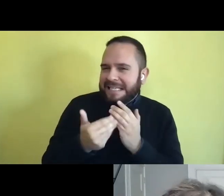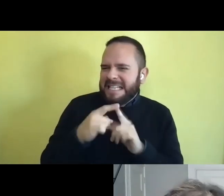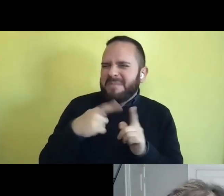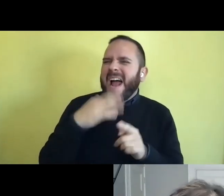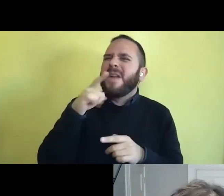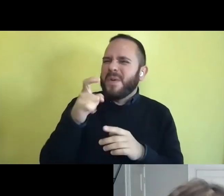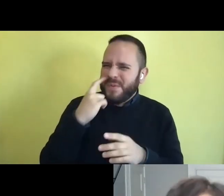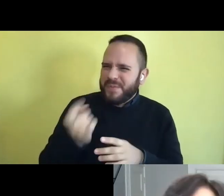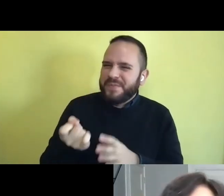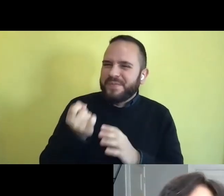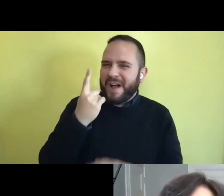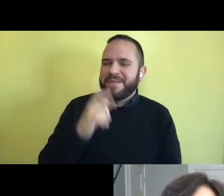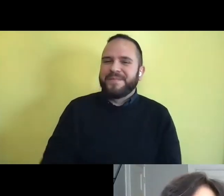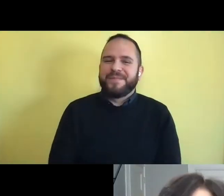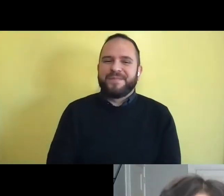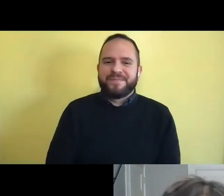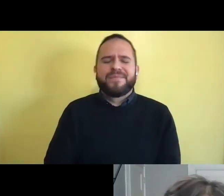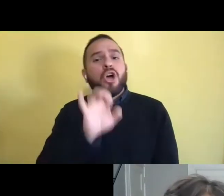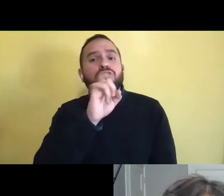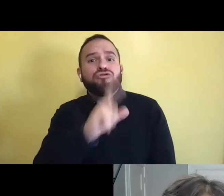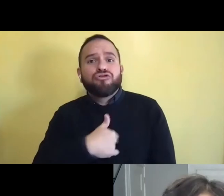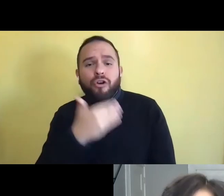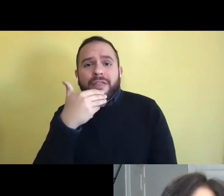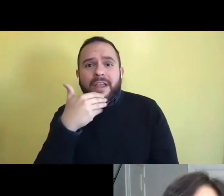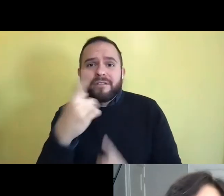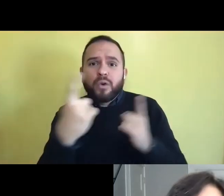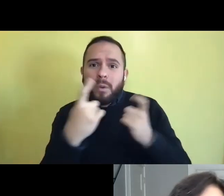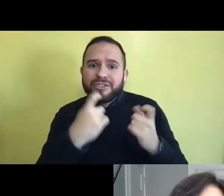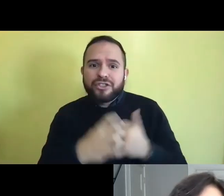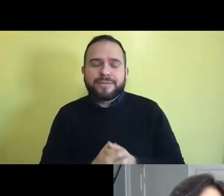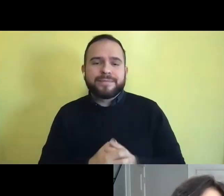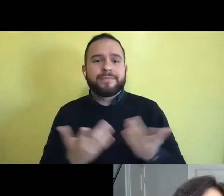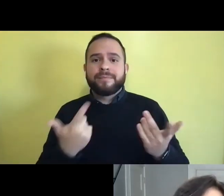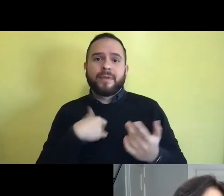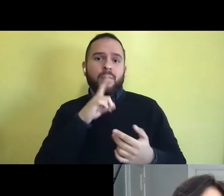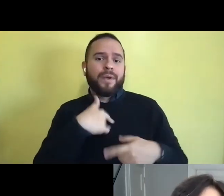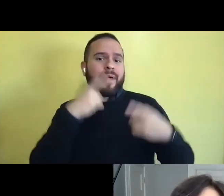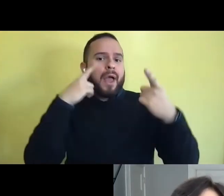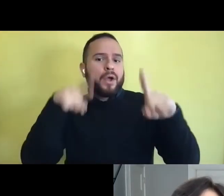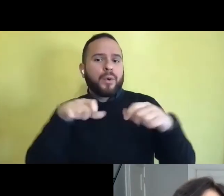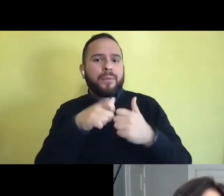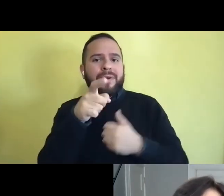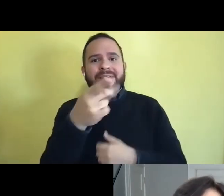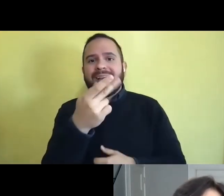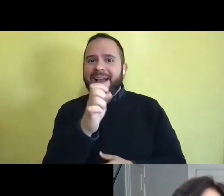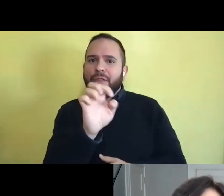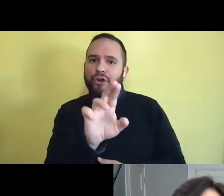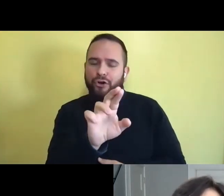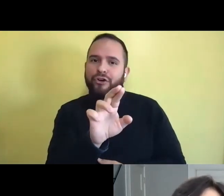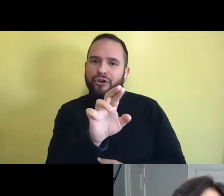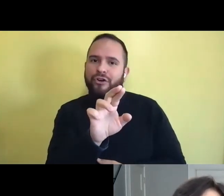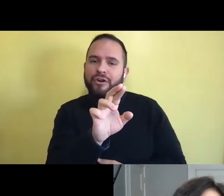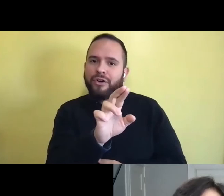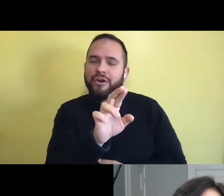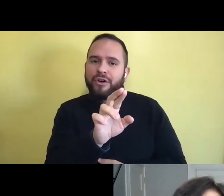Yeah, so thank you for that question. And I totally agree with what Heather just said, that this is